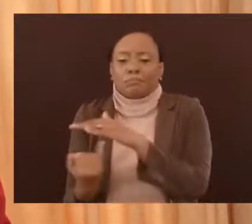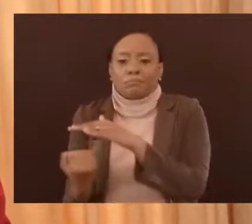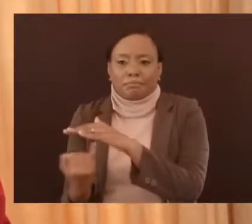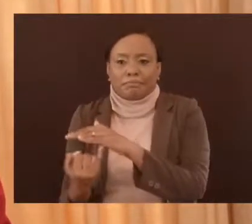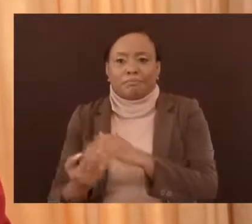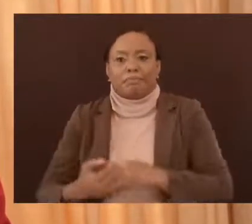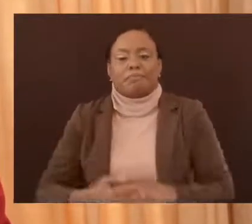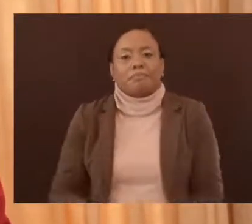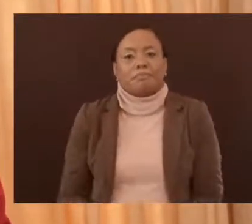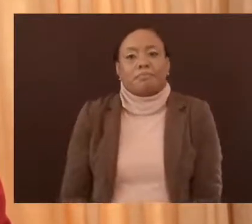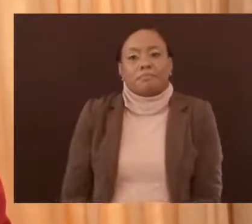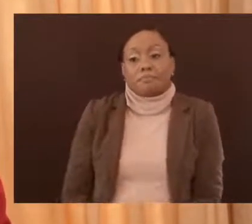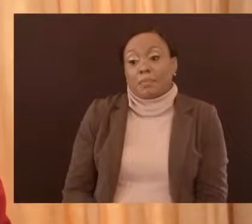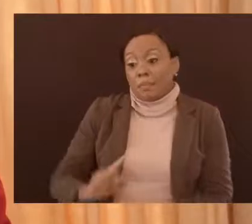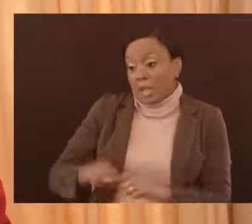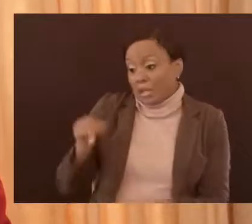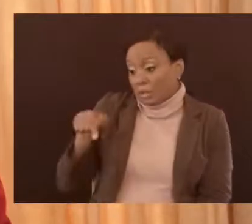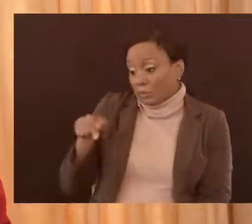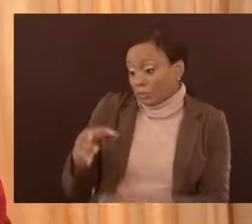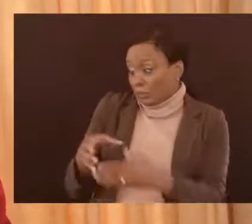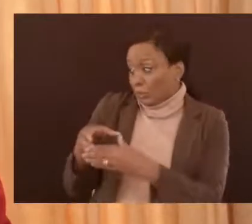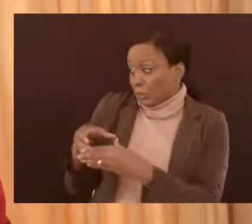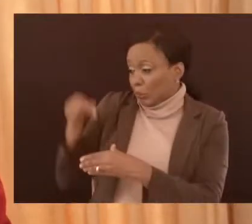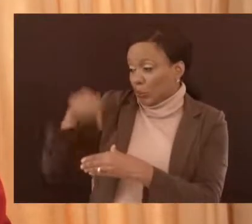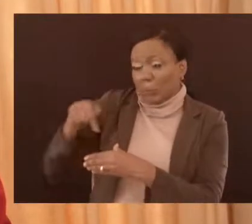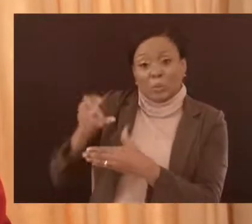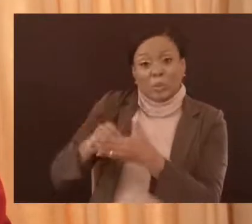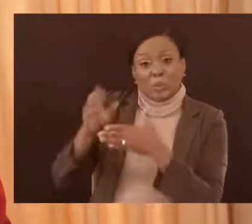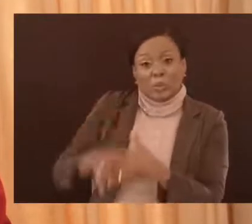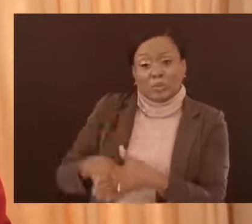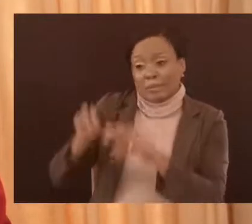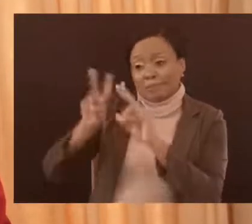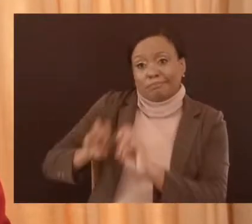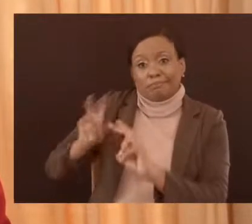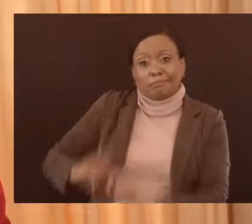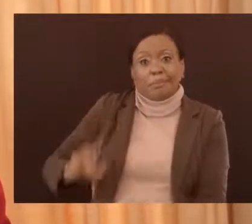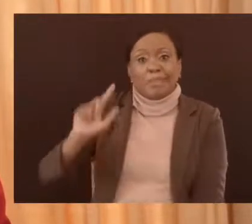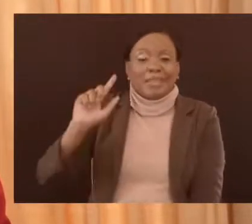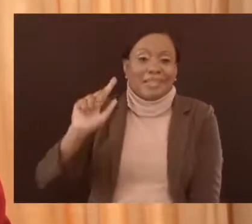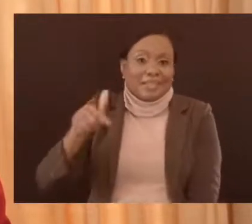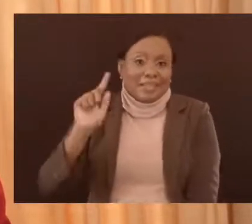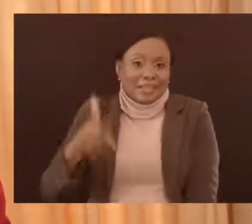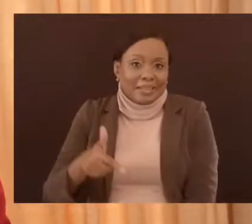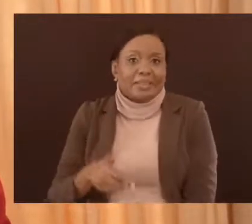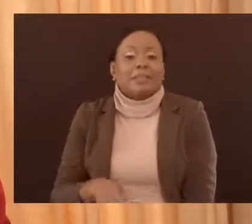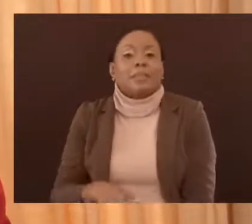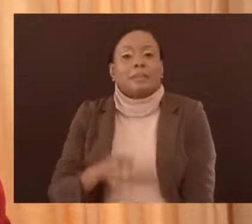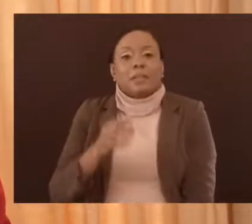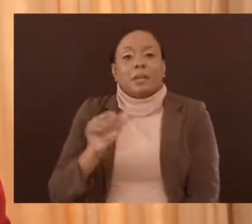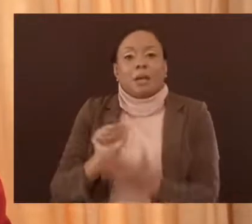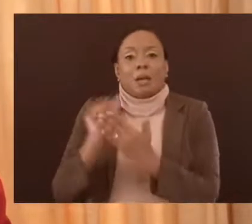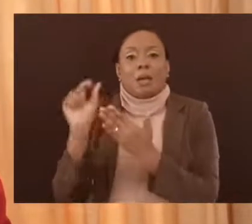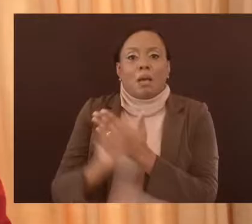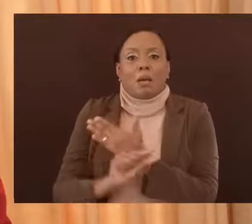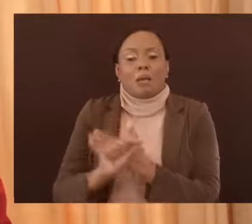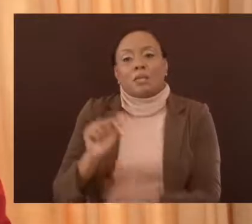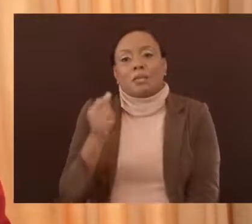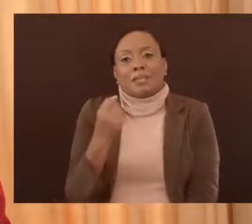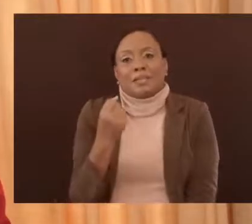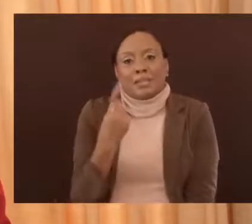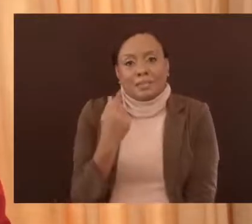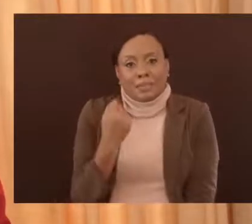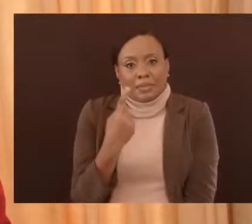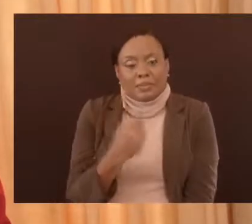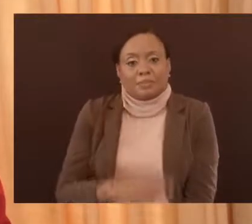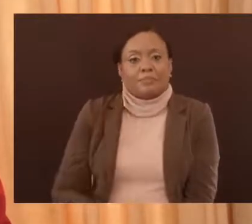students to be assessed later using what we term as the alternate paper on the 11th of August. This year